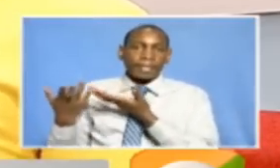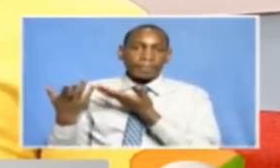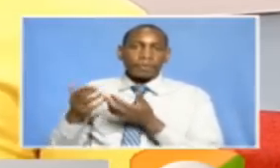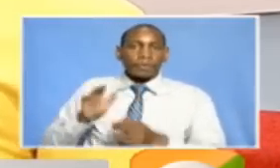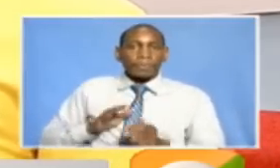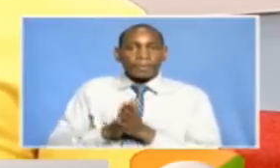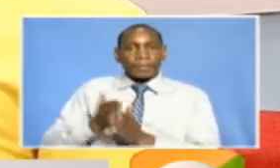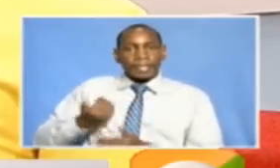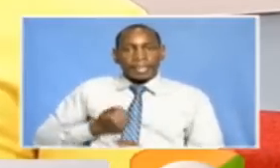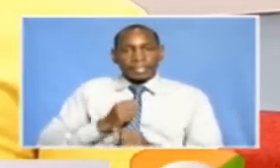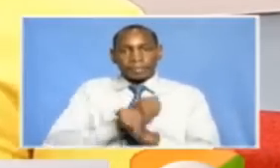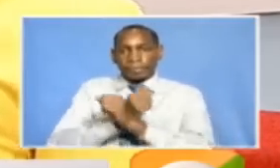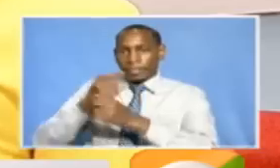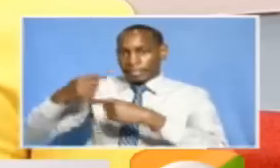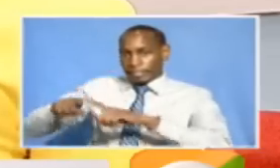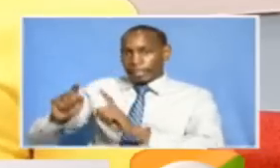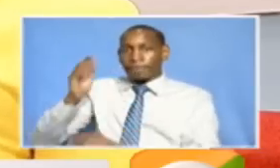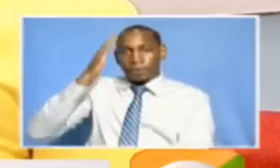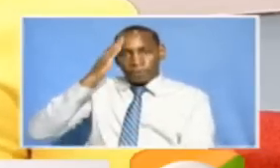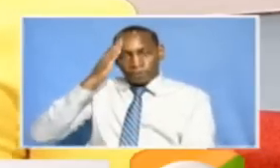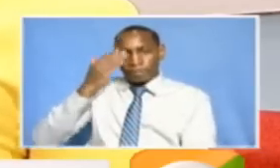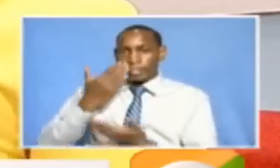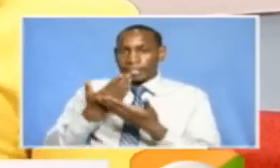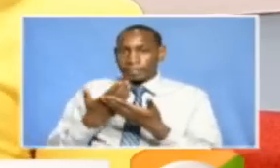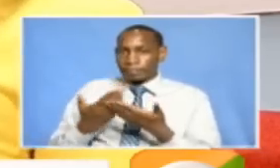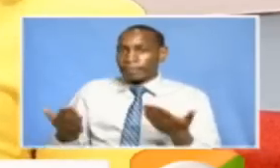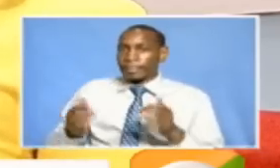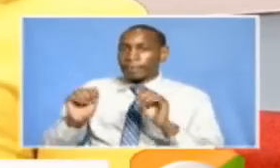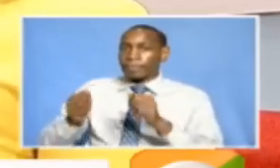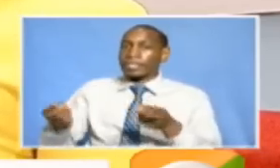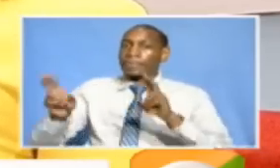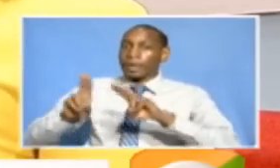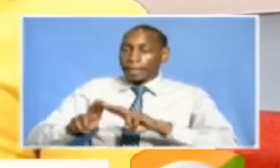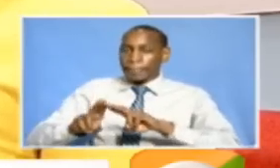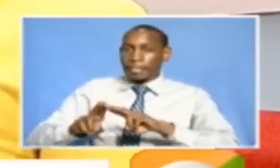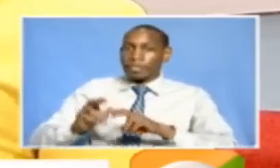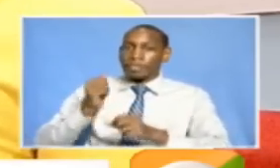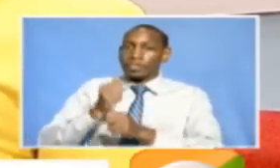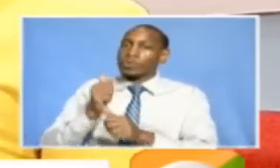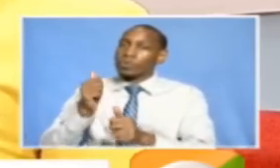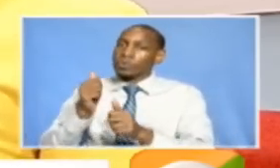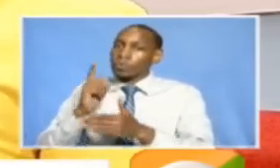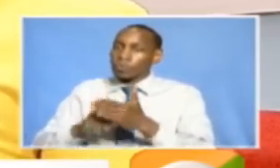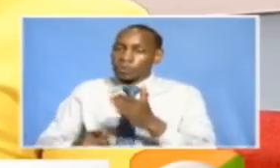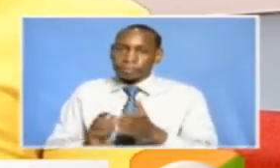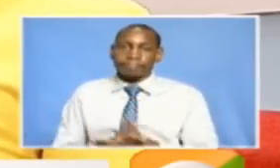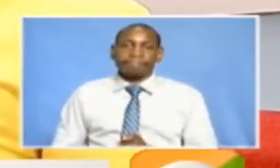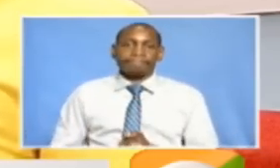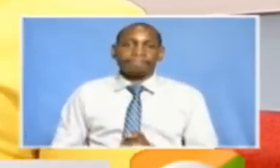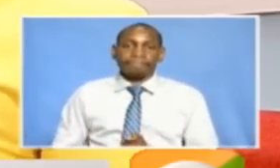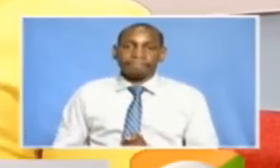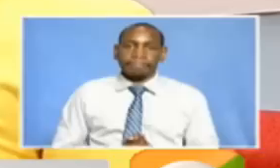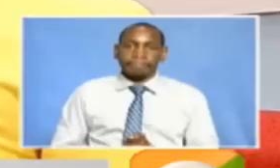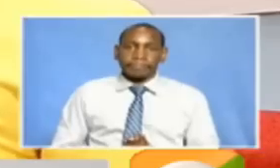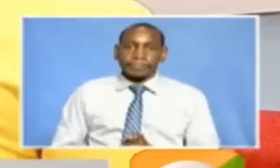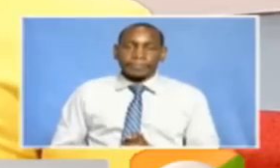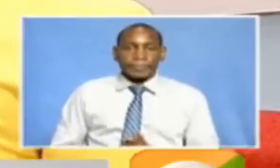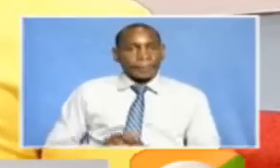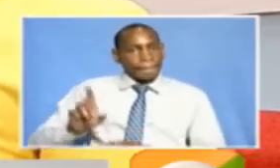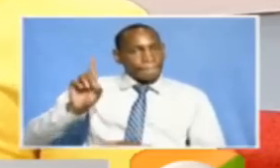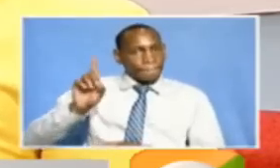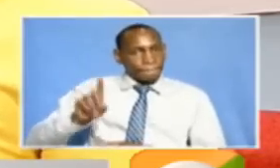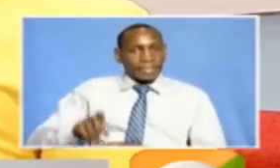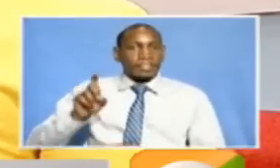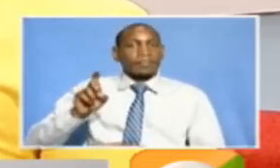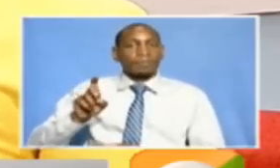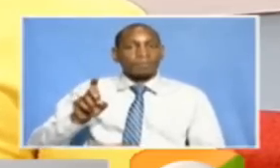themselves because they know something might happen to me, so what do I do? And I mean, this is something that ought to be